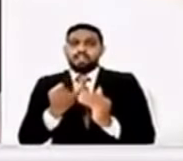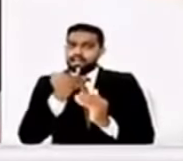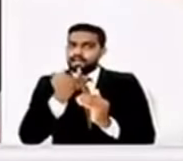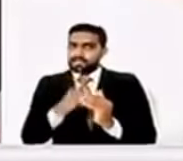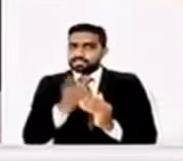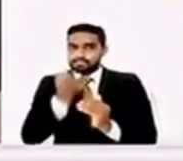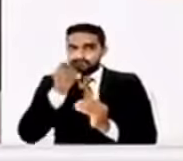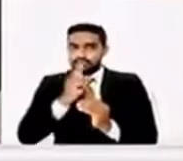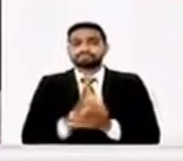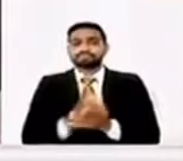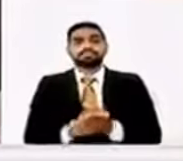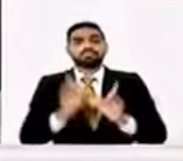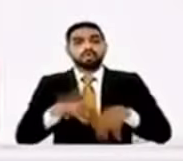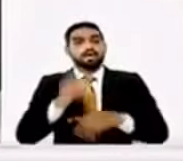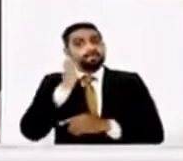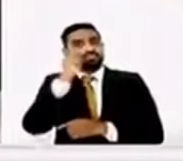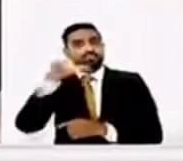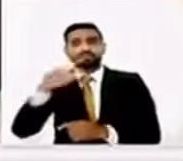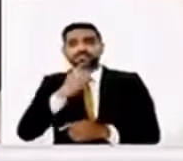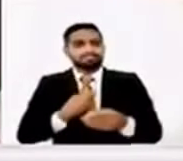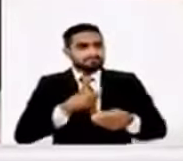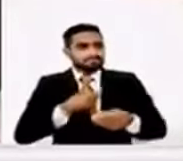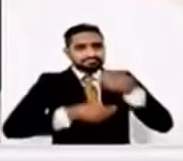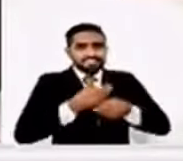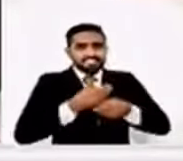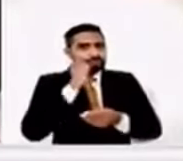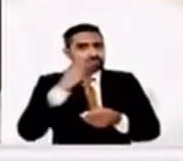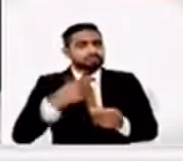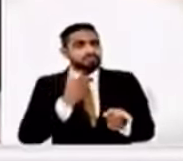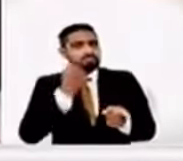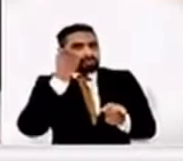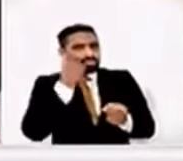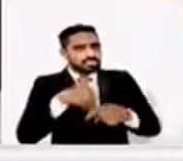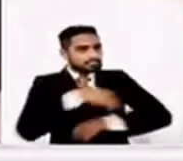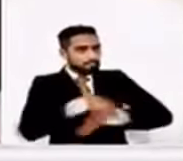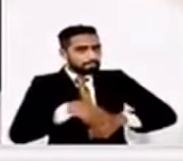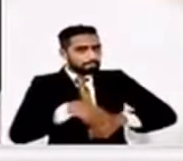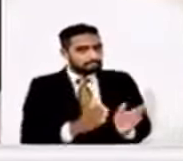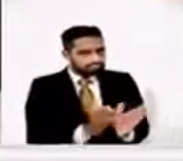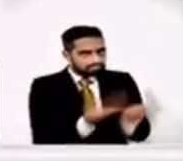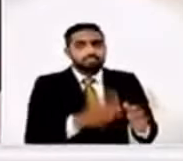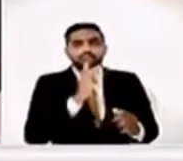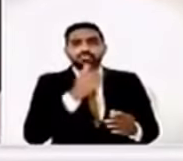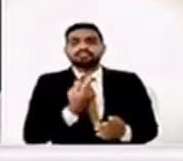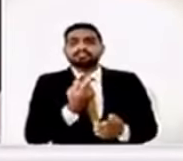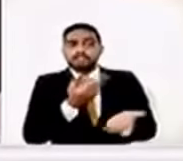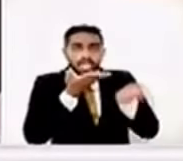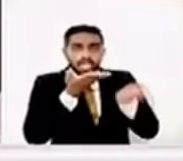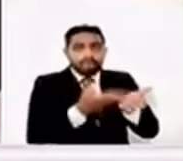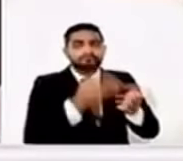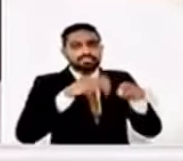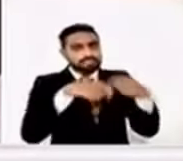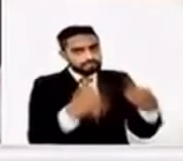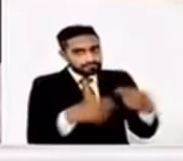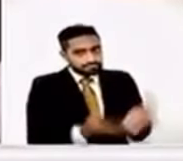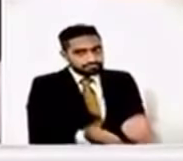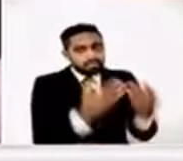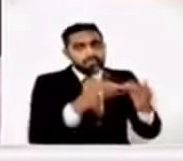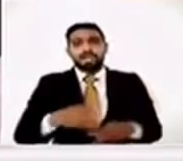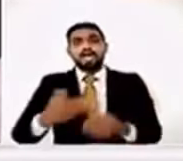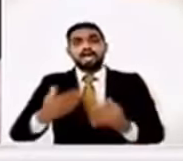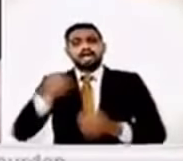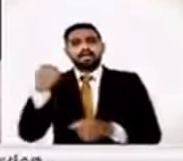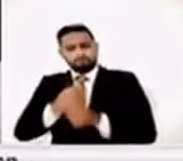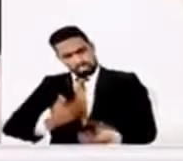investment financing strategy is the utilization of domestic funds as much as possible to support the implementation of the development